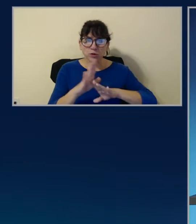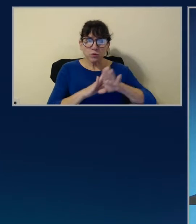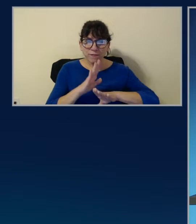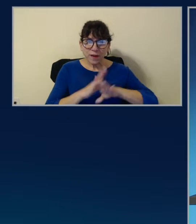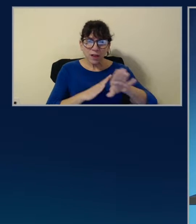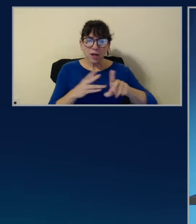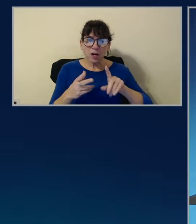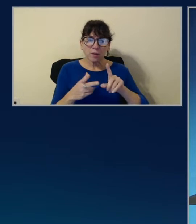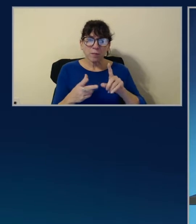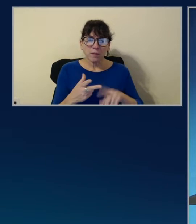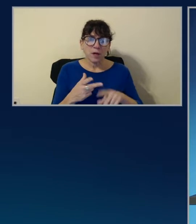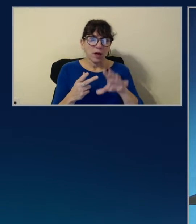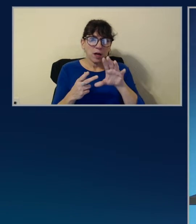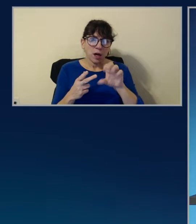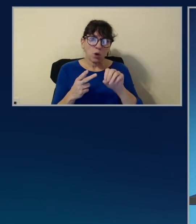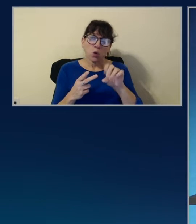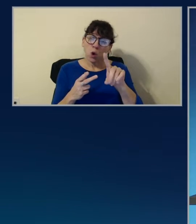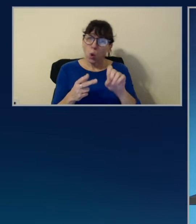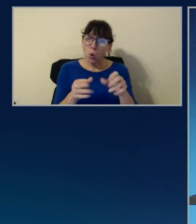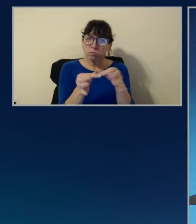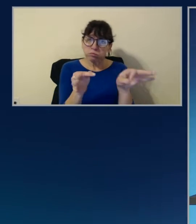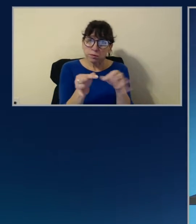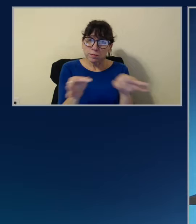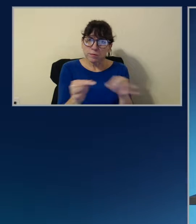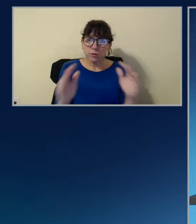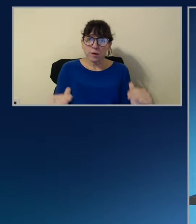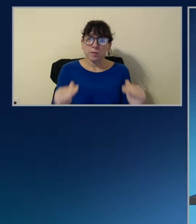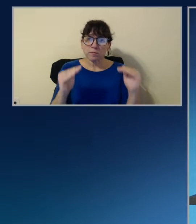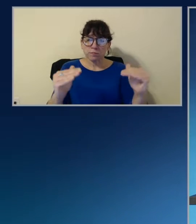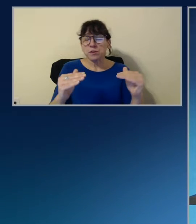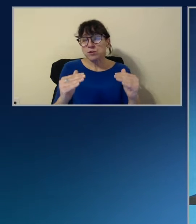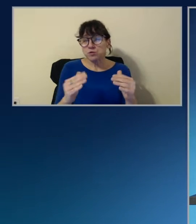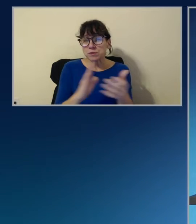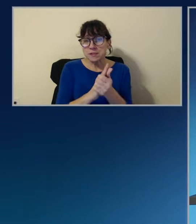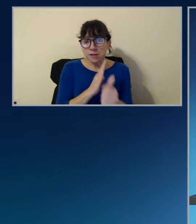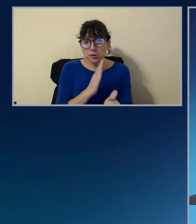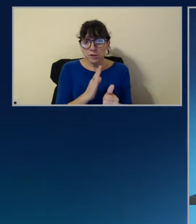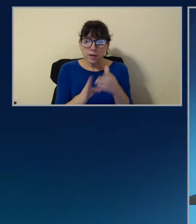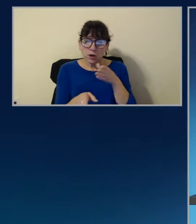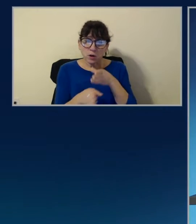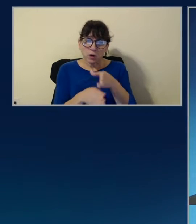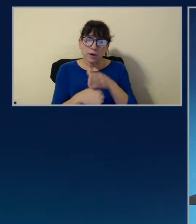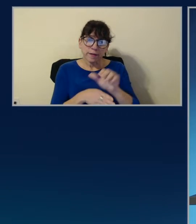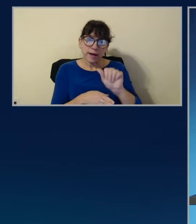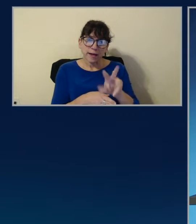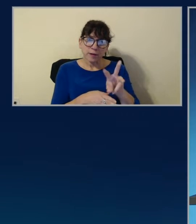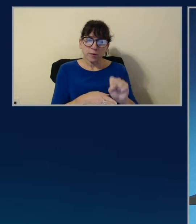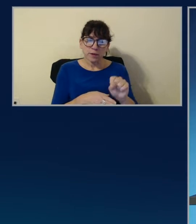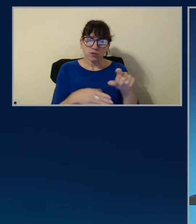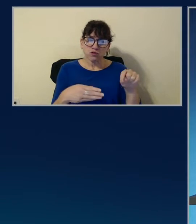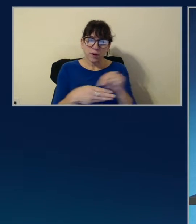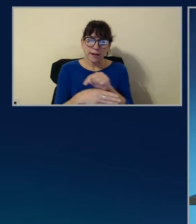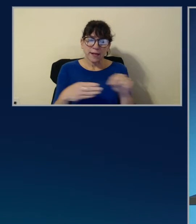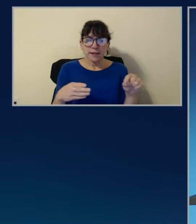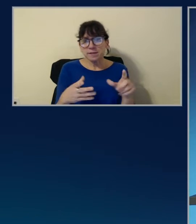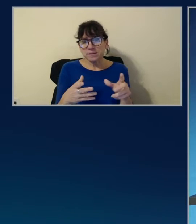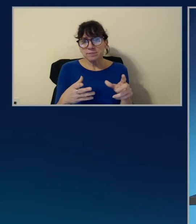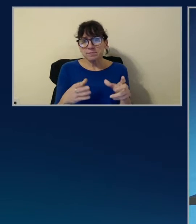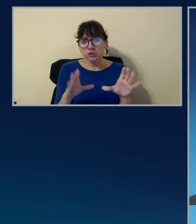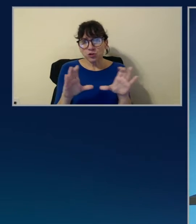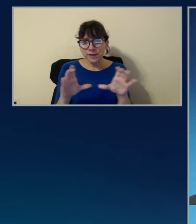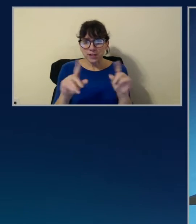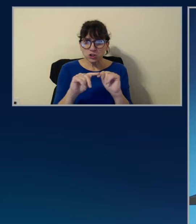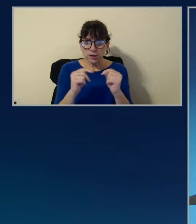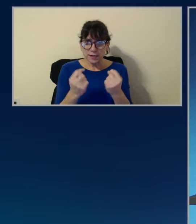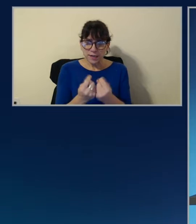code, how to do all the things, how to advance your skills and career with the AWS Training and Certification team. Amazing, amazing. Yeah. So